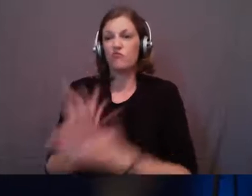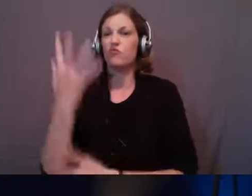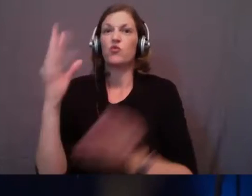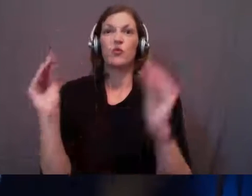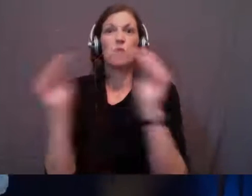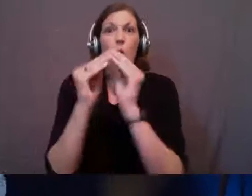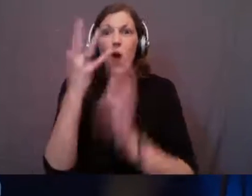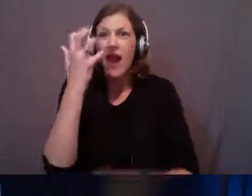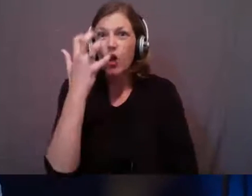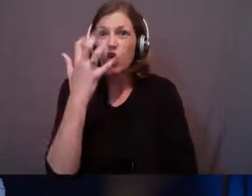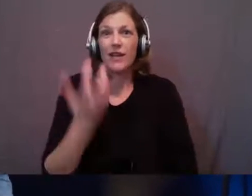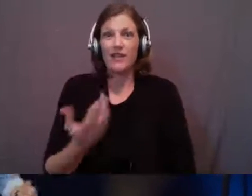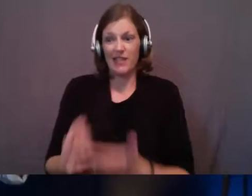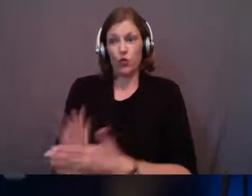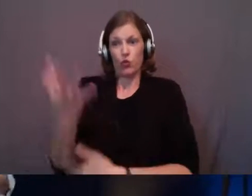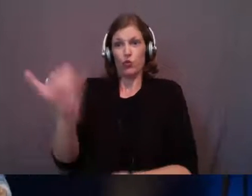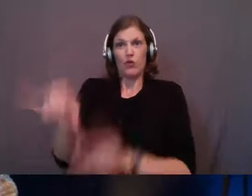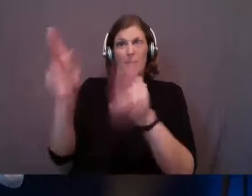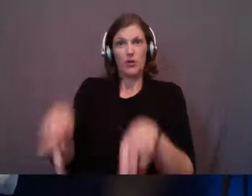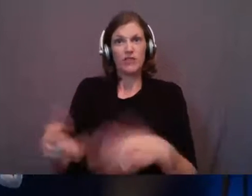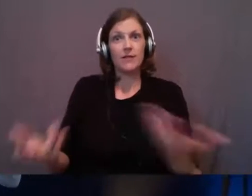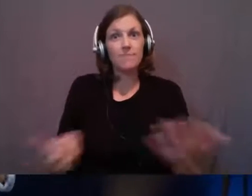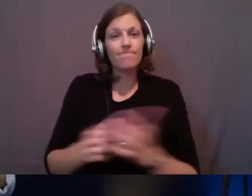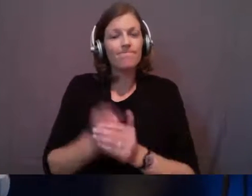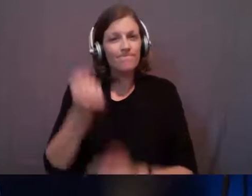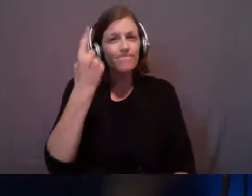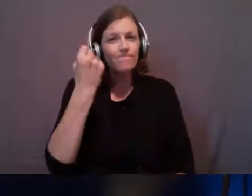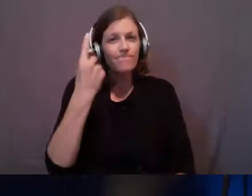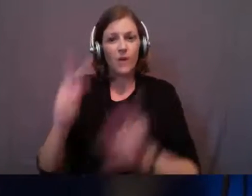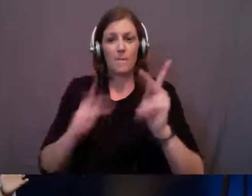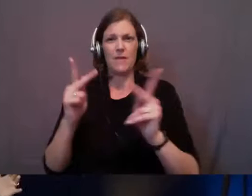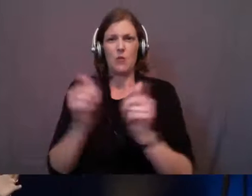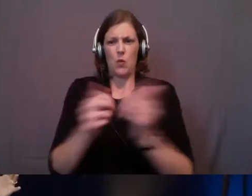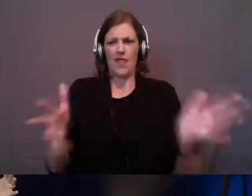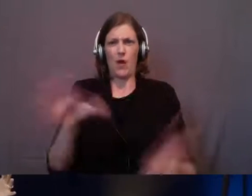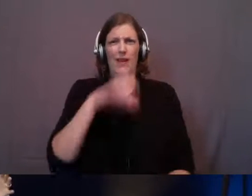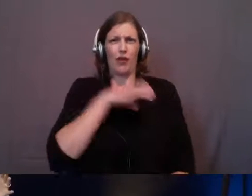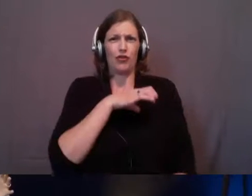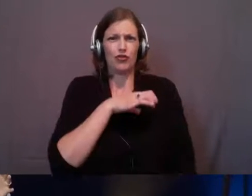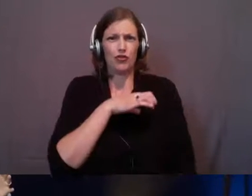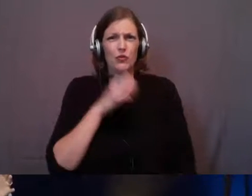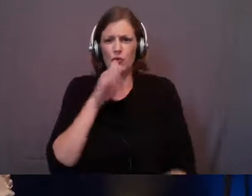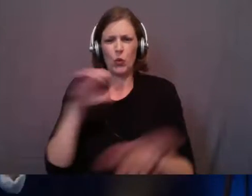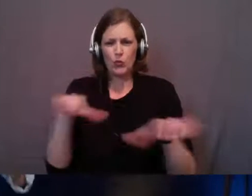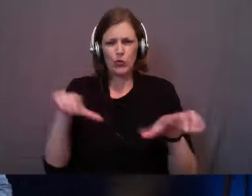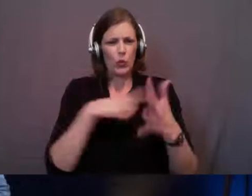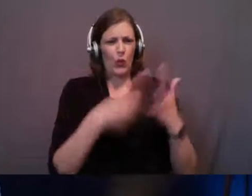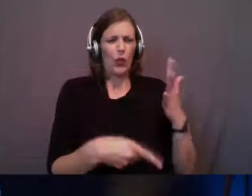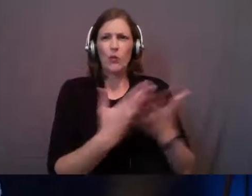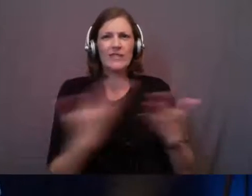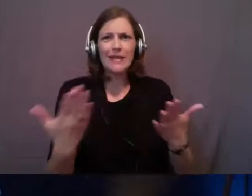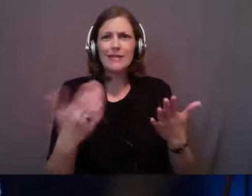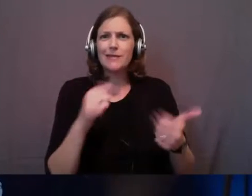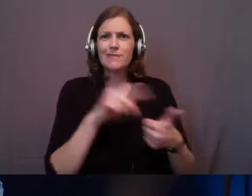into the person he grew into be. You got to understand, people lacking character don't do the things we just talked about. They don't take